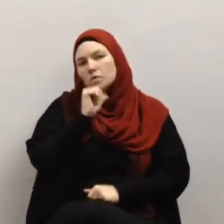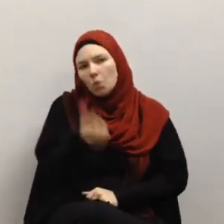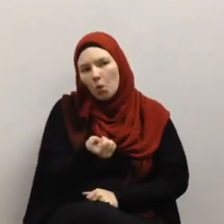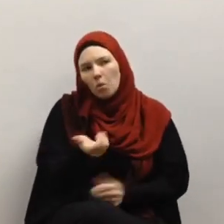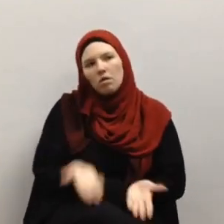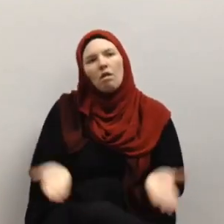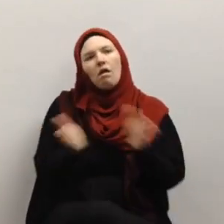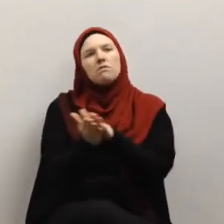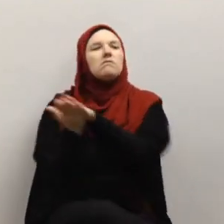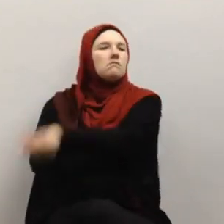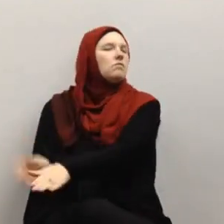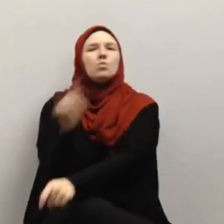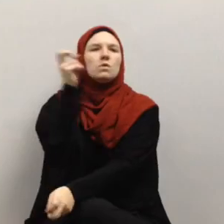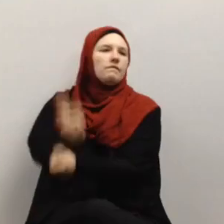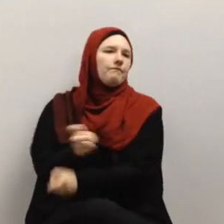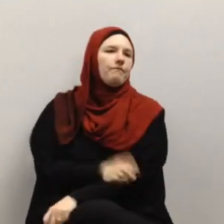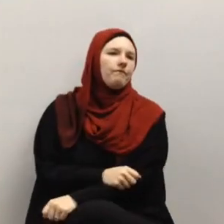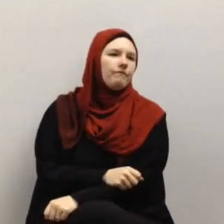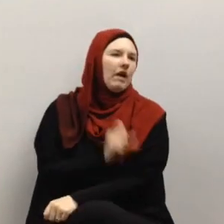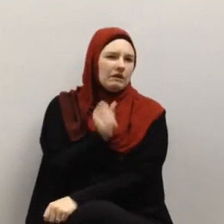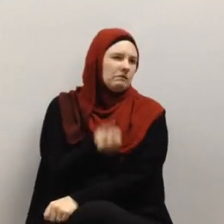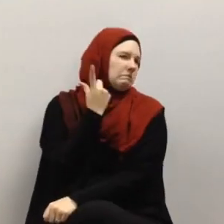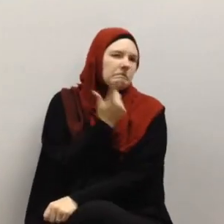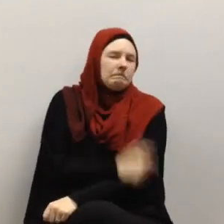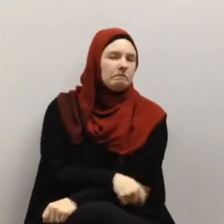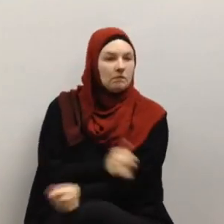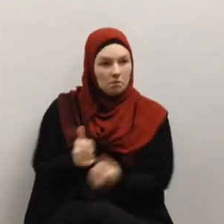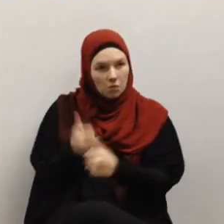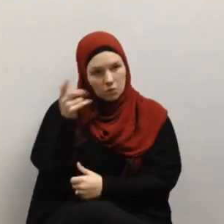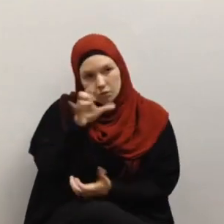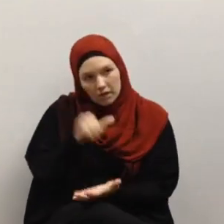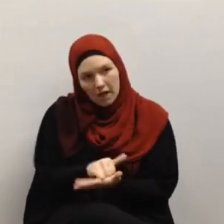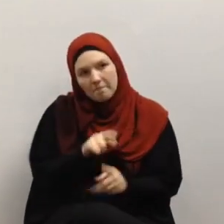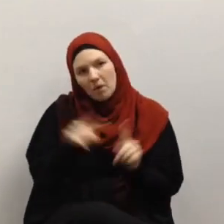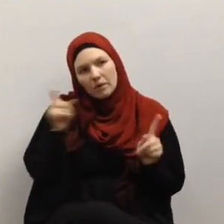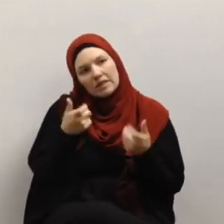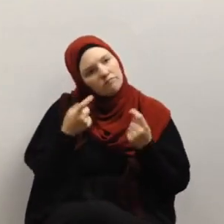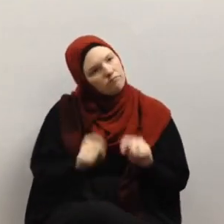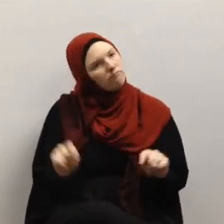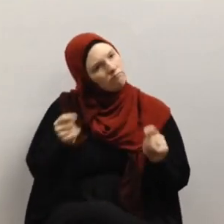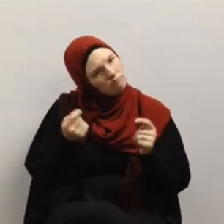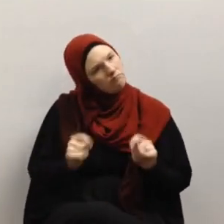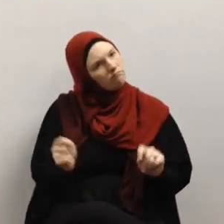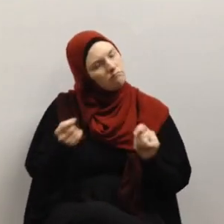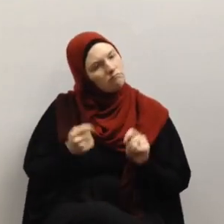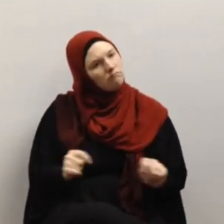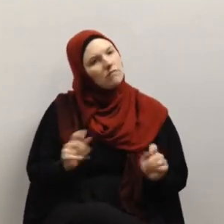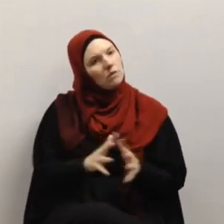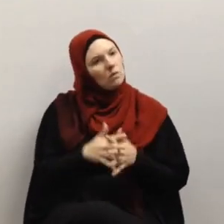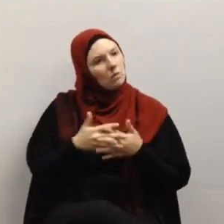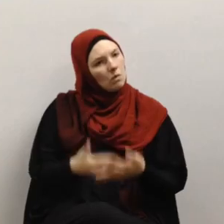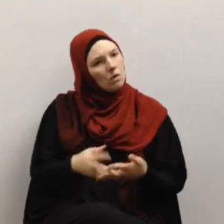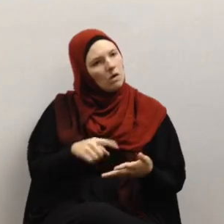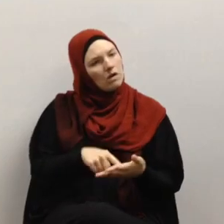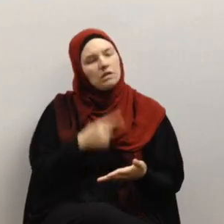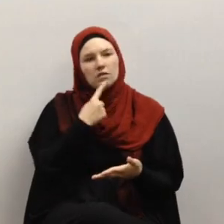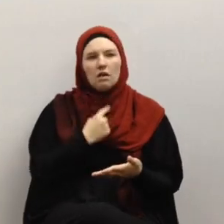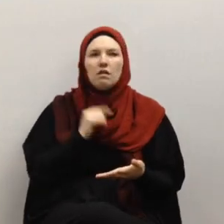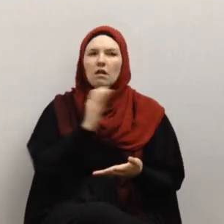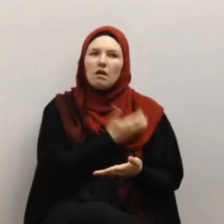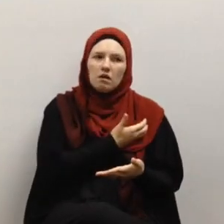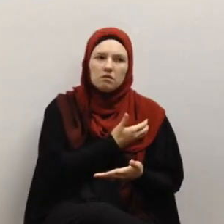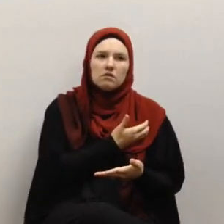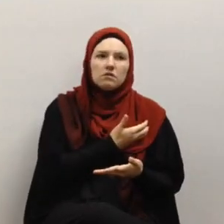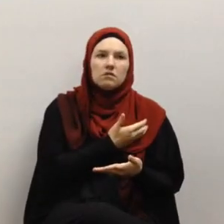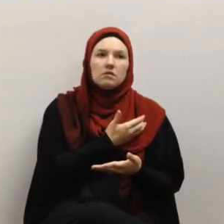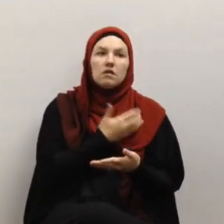the book and say it is difficult. I don't understand. But we need to keep trying. So the Quran is telling us, give back